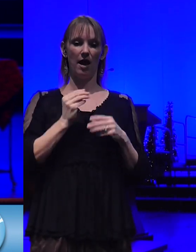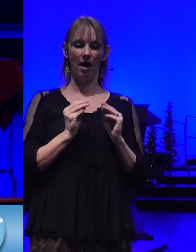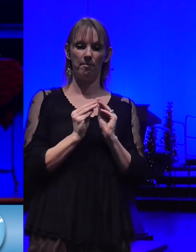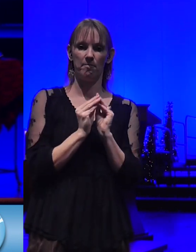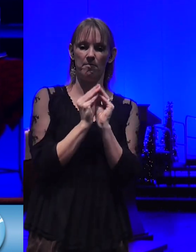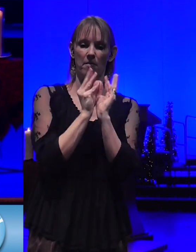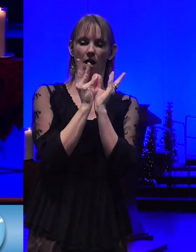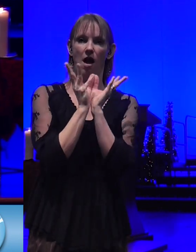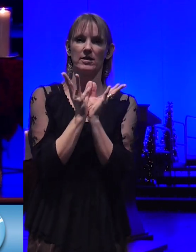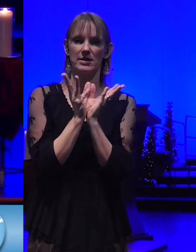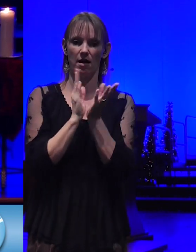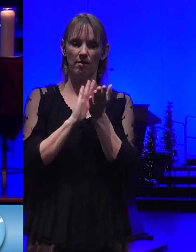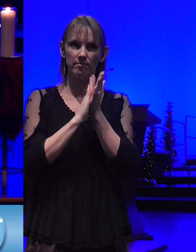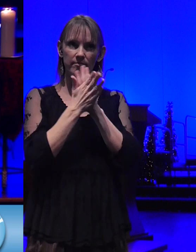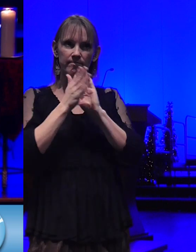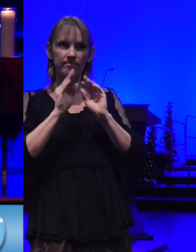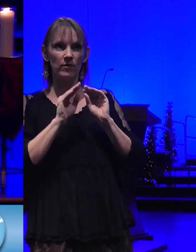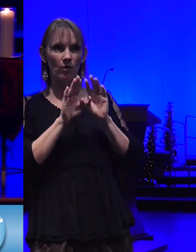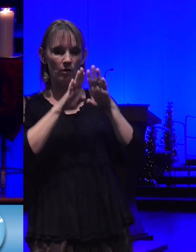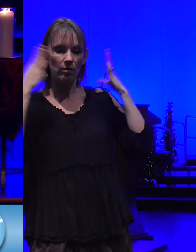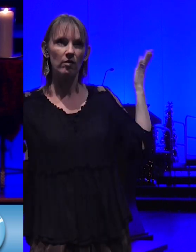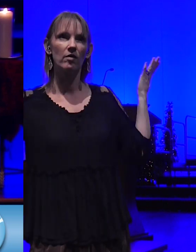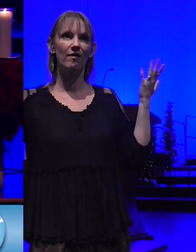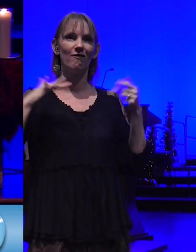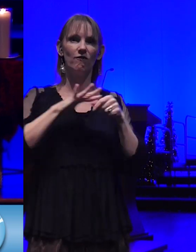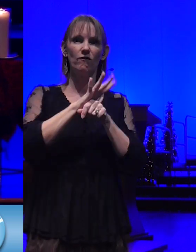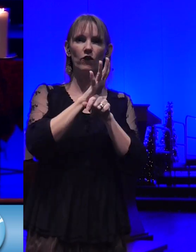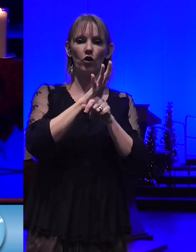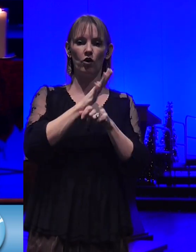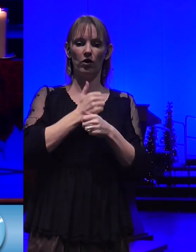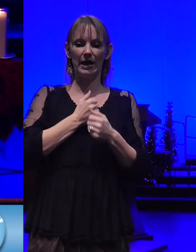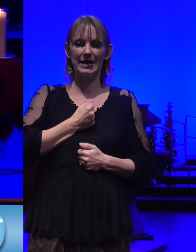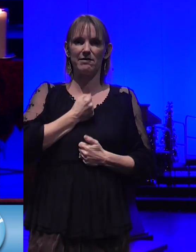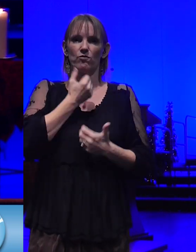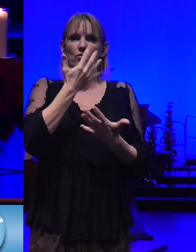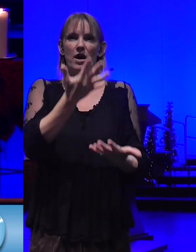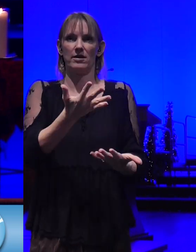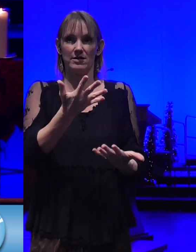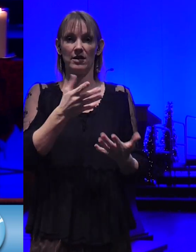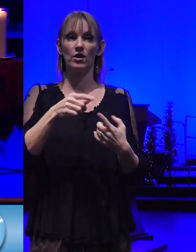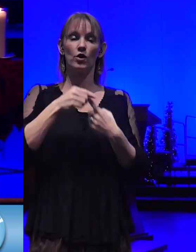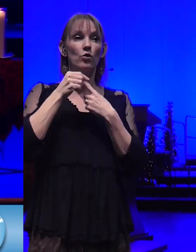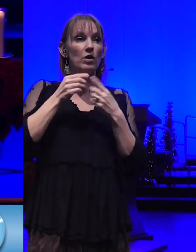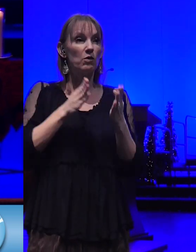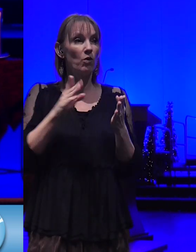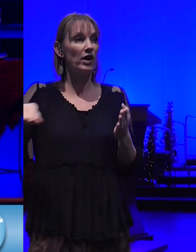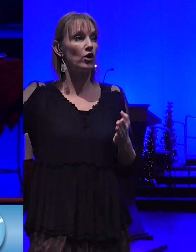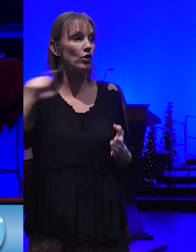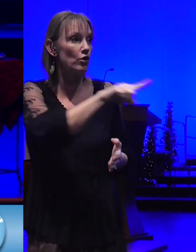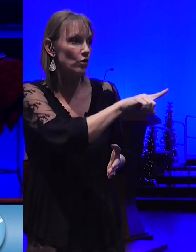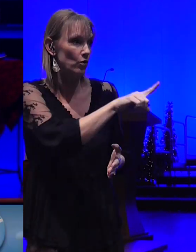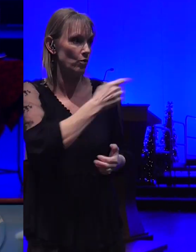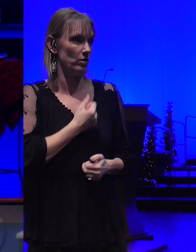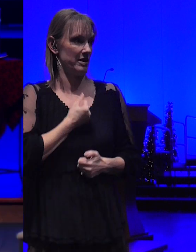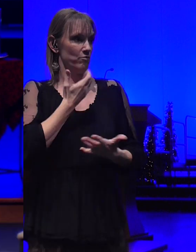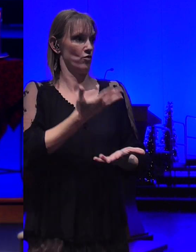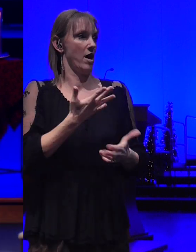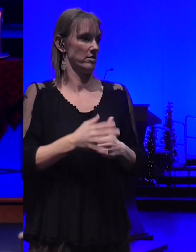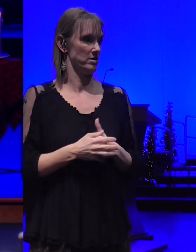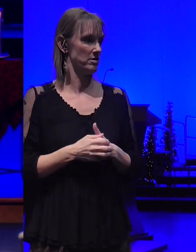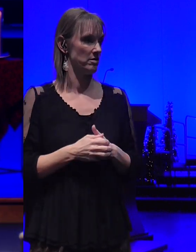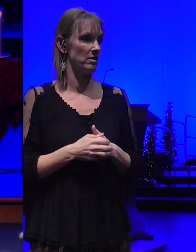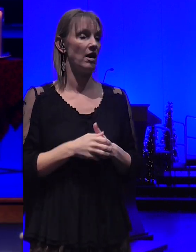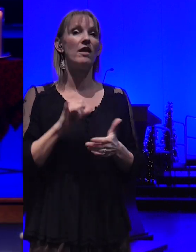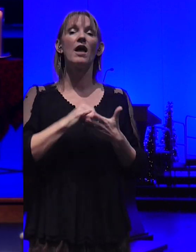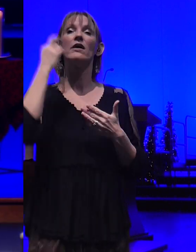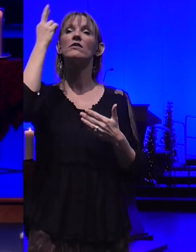blossom ever more fully in the unique way that you bring forth. And